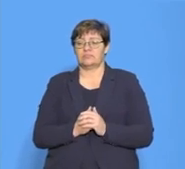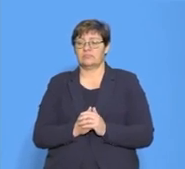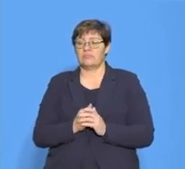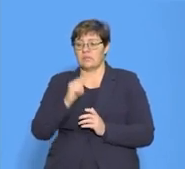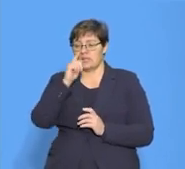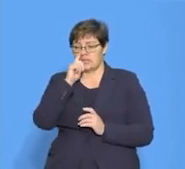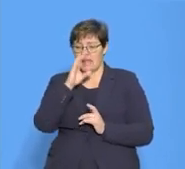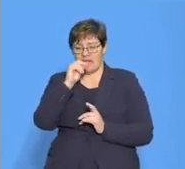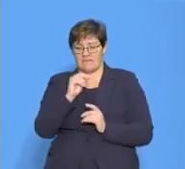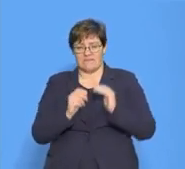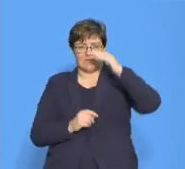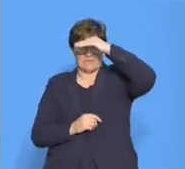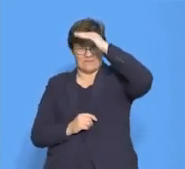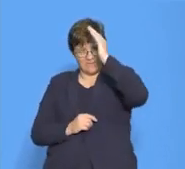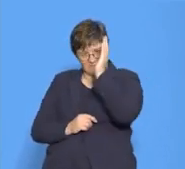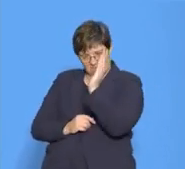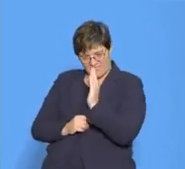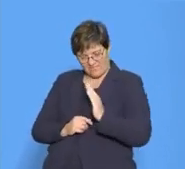curved because you can see it